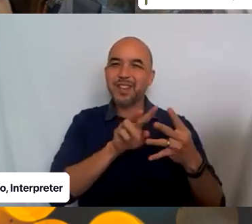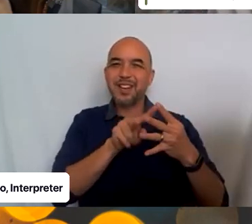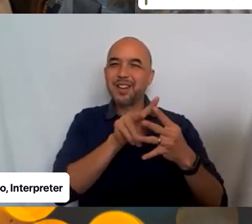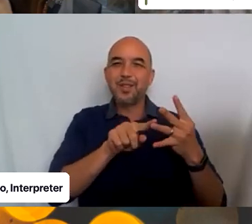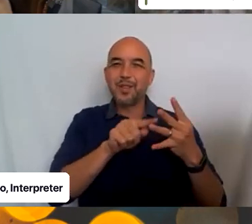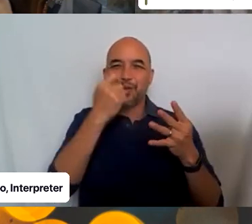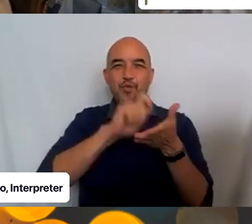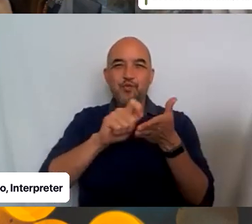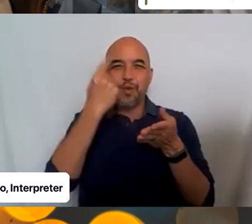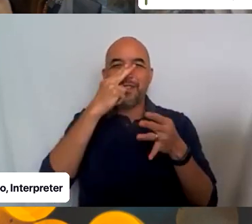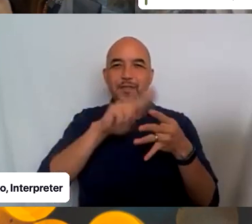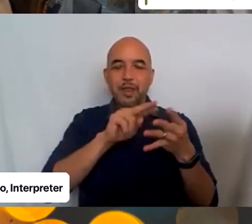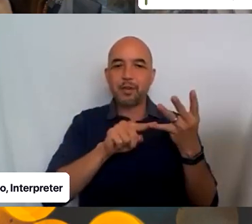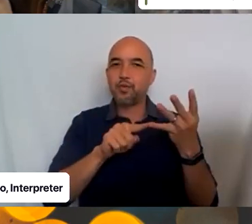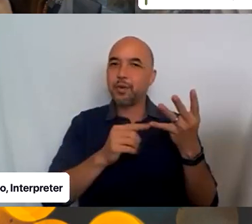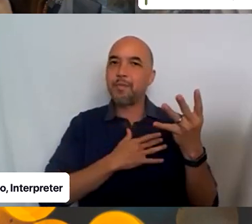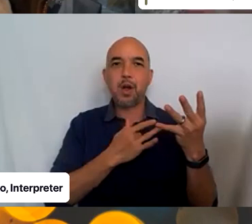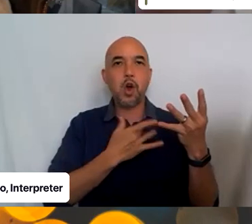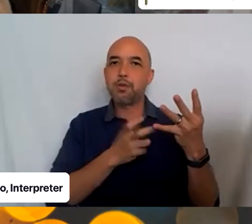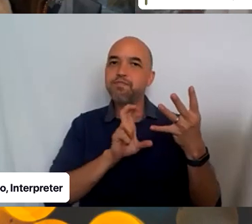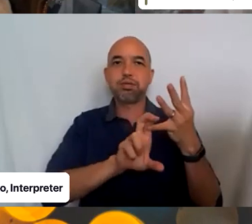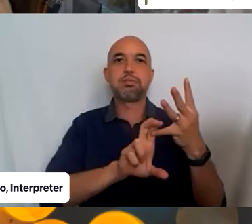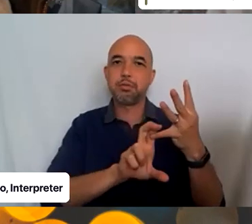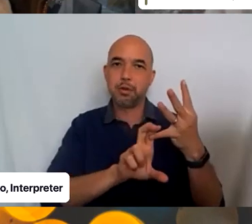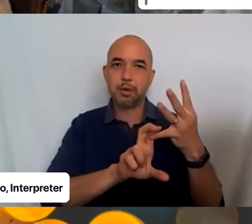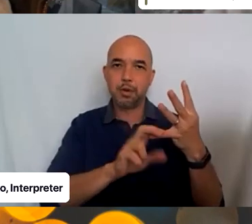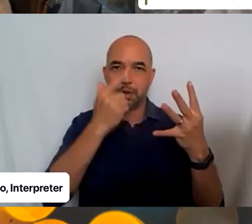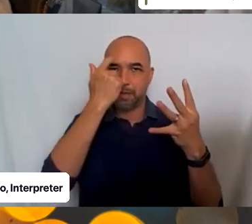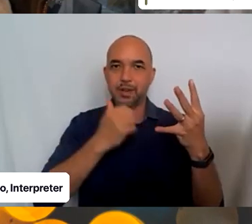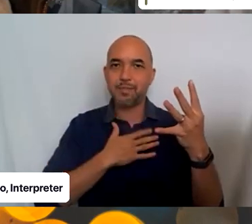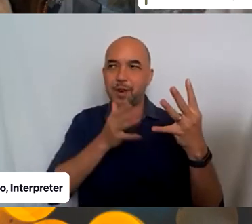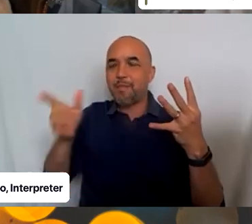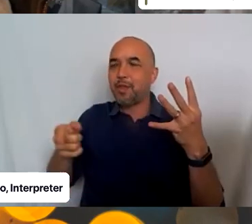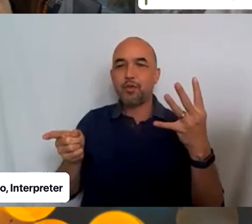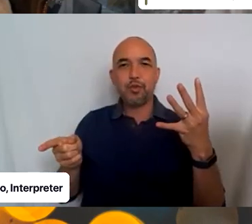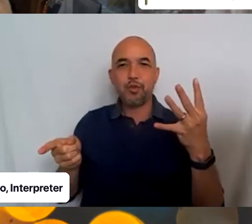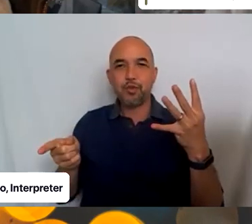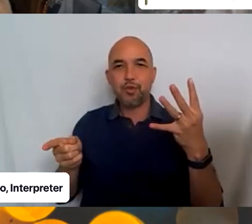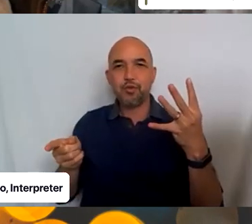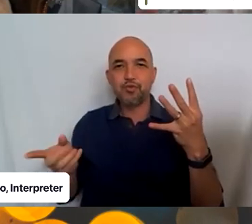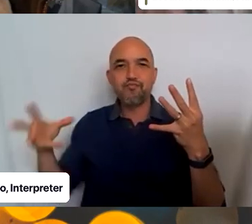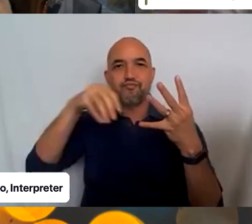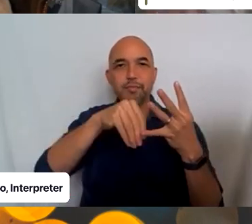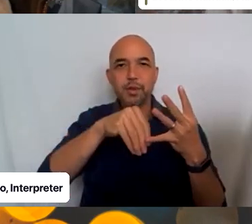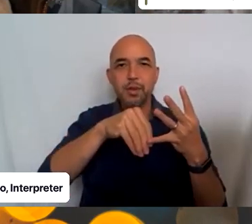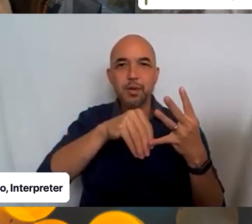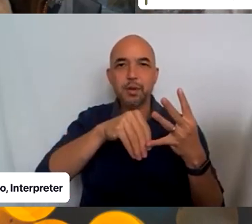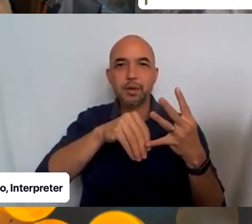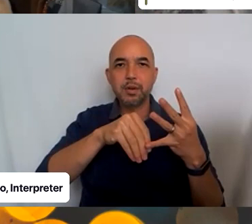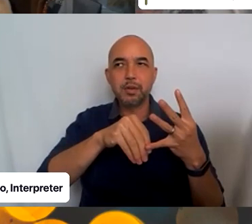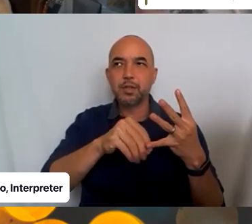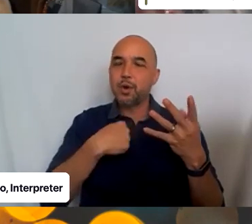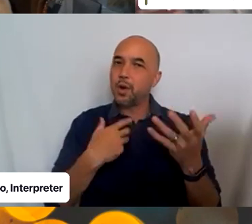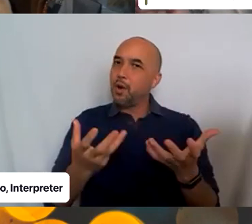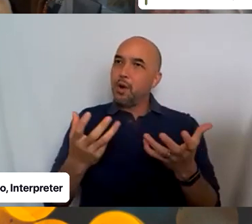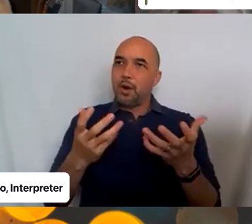I was very emotionally invested in, because it was about my grandma. And so I just really wanted to make it